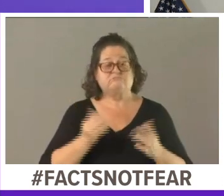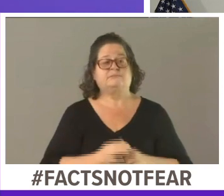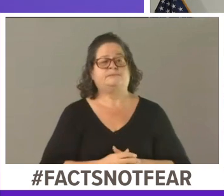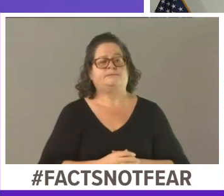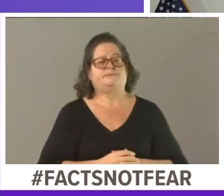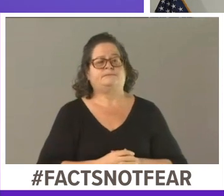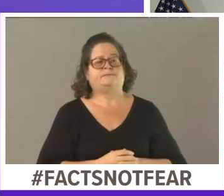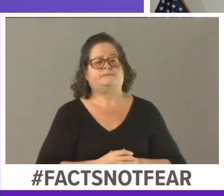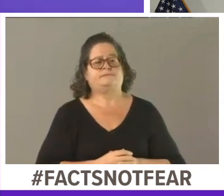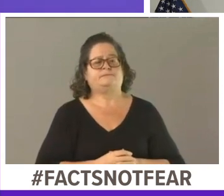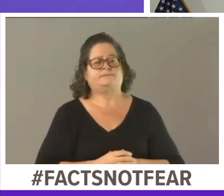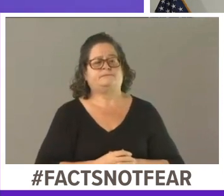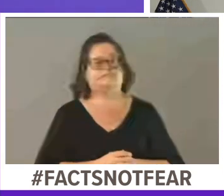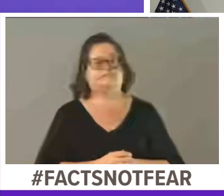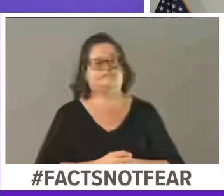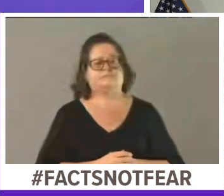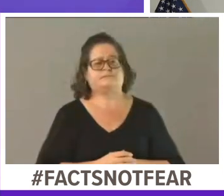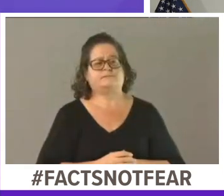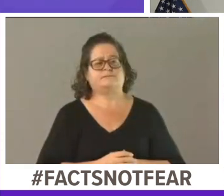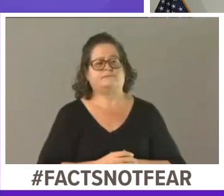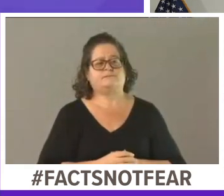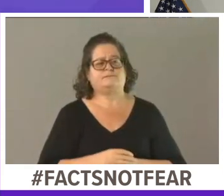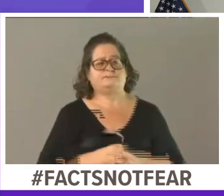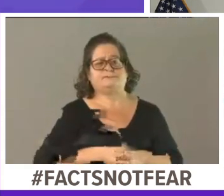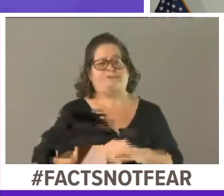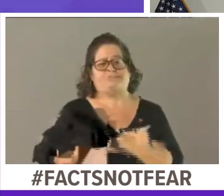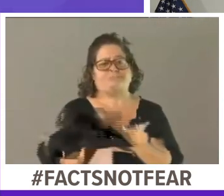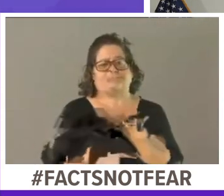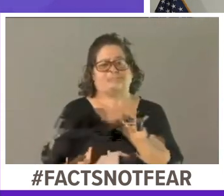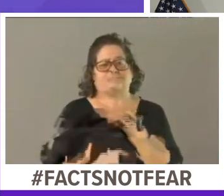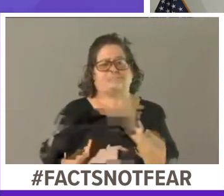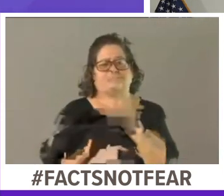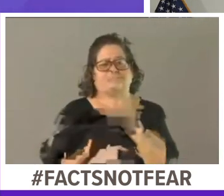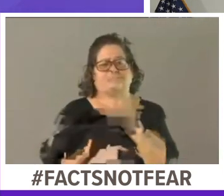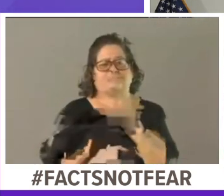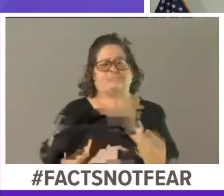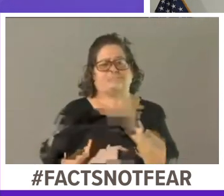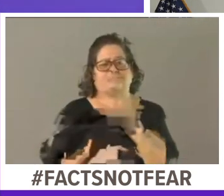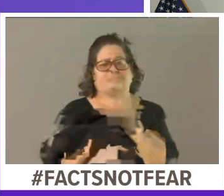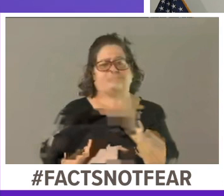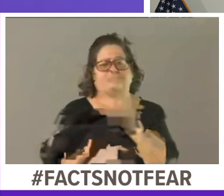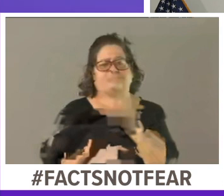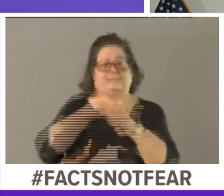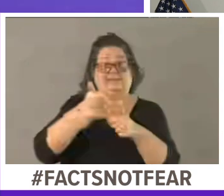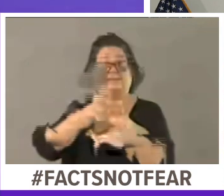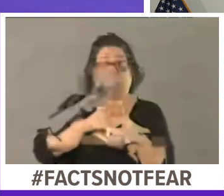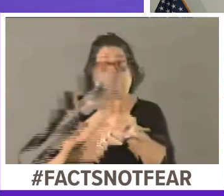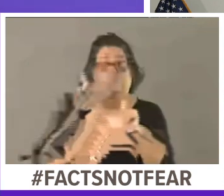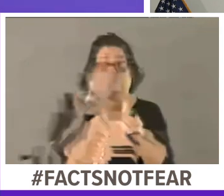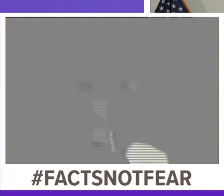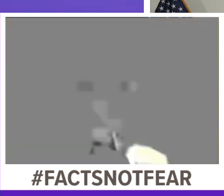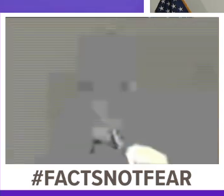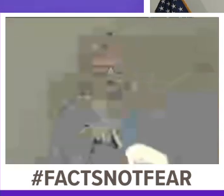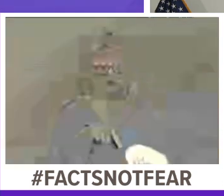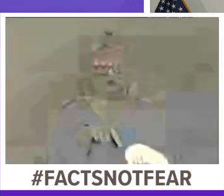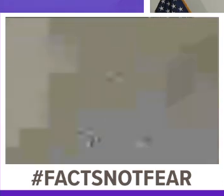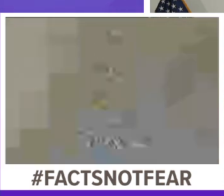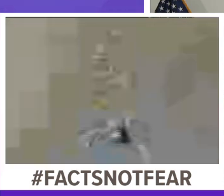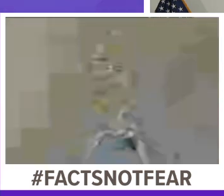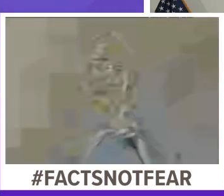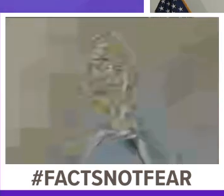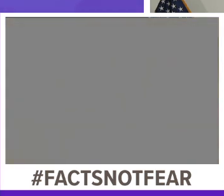we talked about the March 24th executive order to delay evictions for those impacted